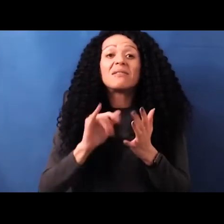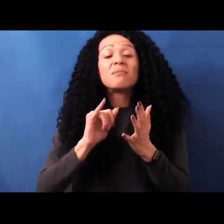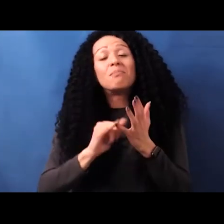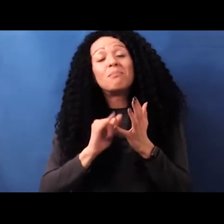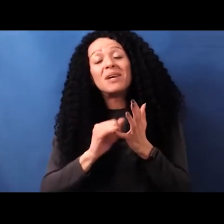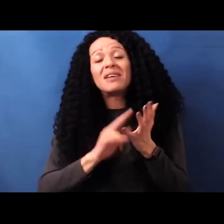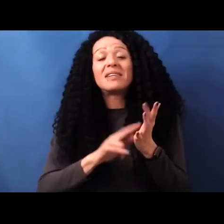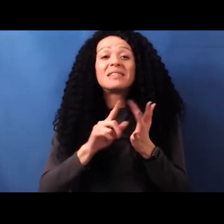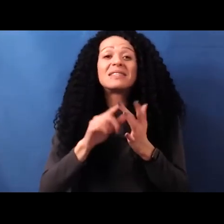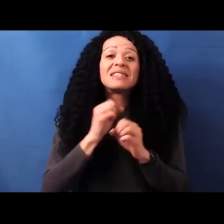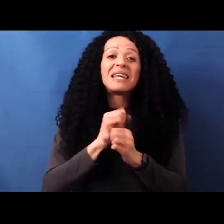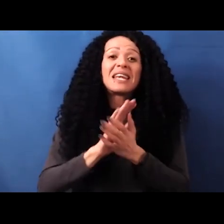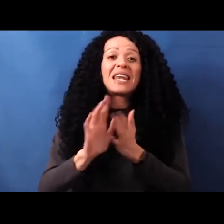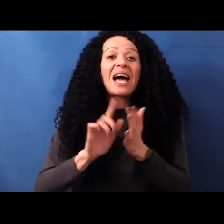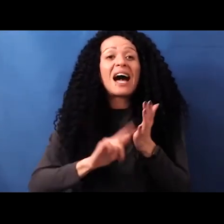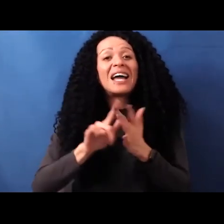is Miss